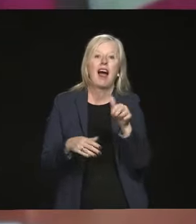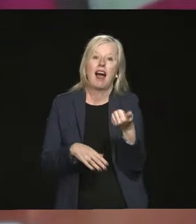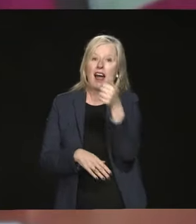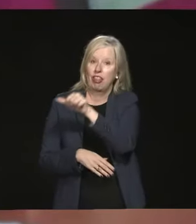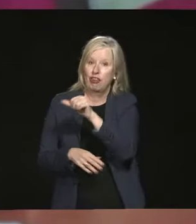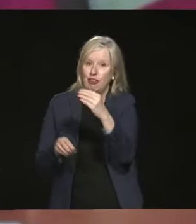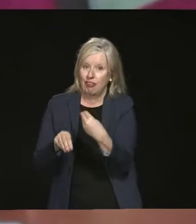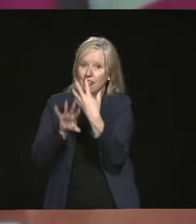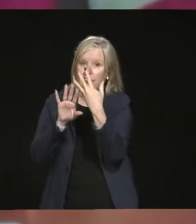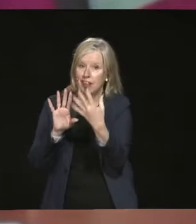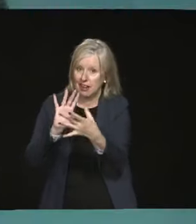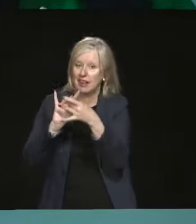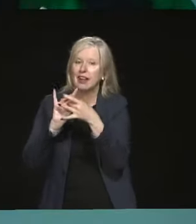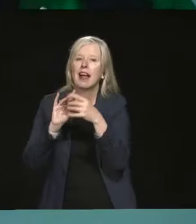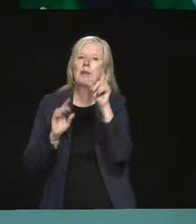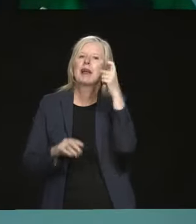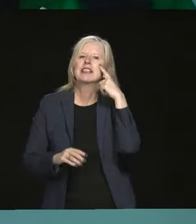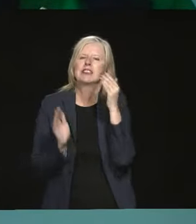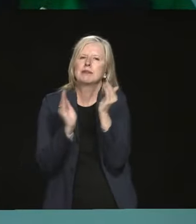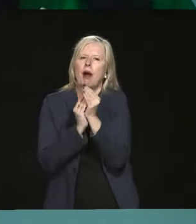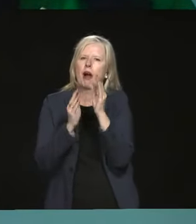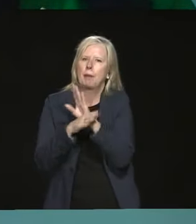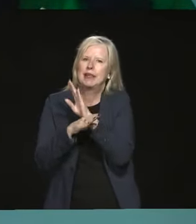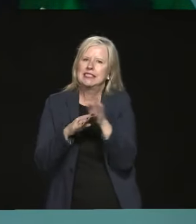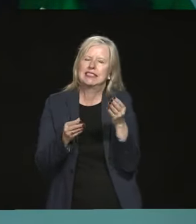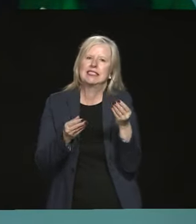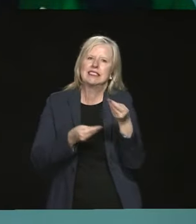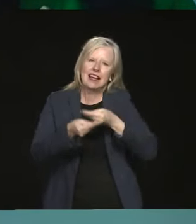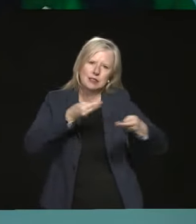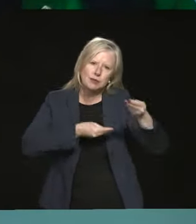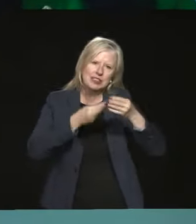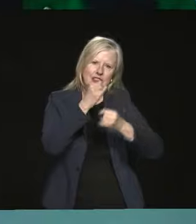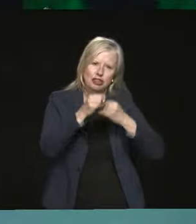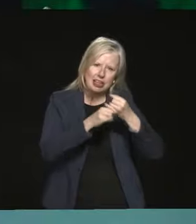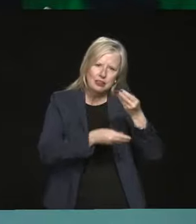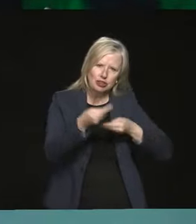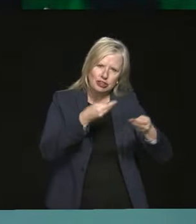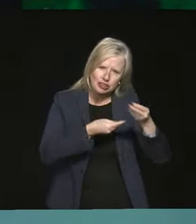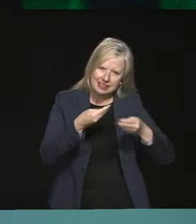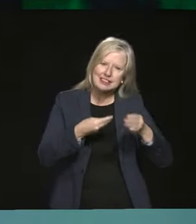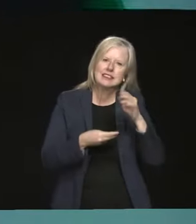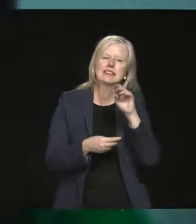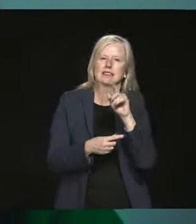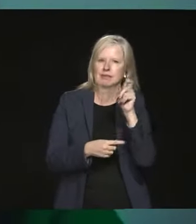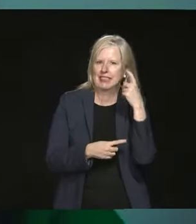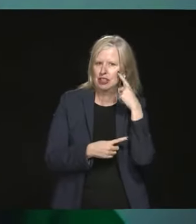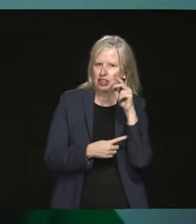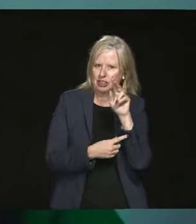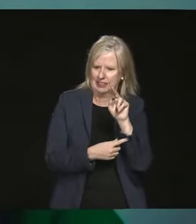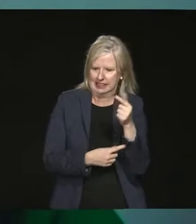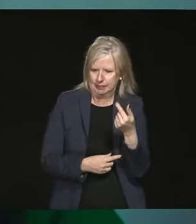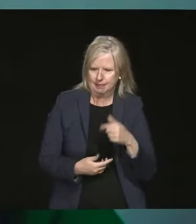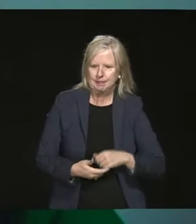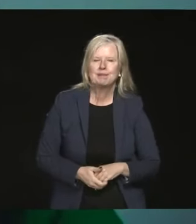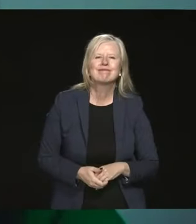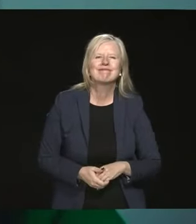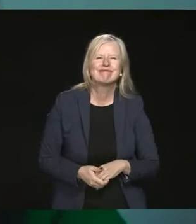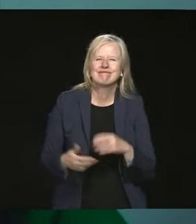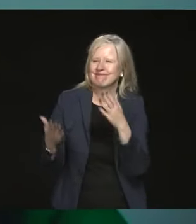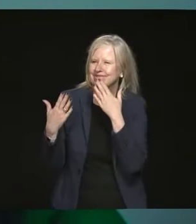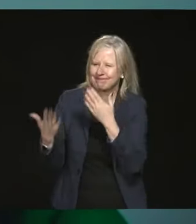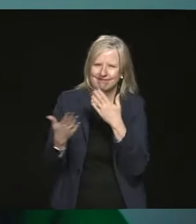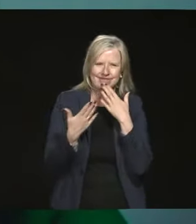Business, Export Promotion and International Trade, Mary Ng. Mary, please. Thank you so much, Christia, and Bill, thank you. Bonjour tout le